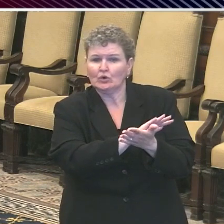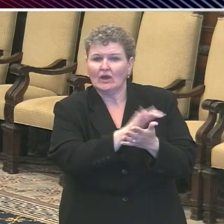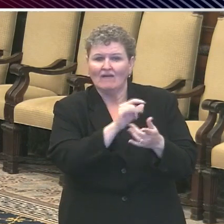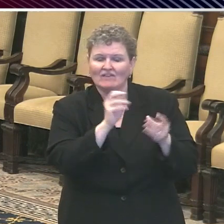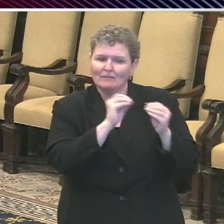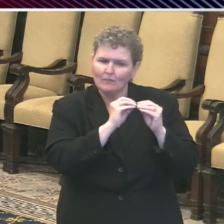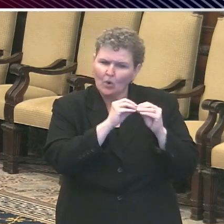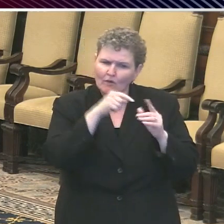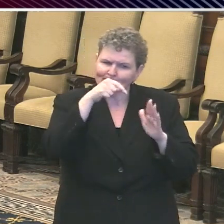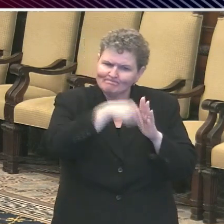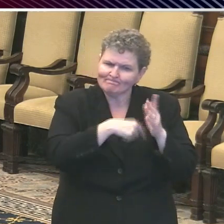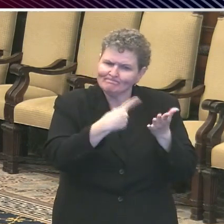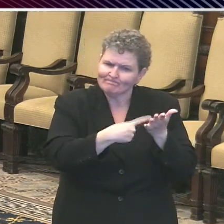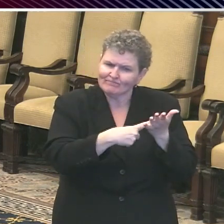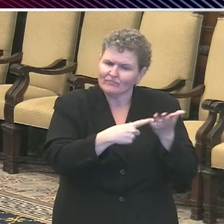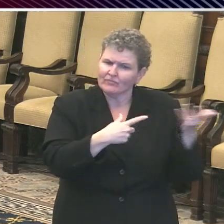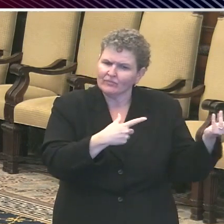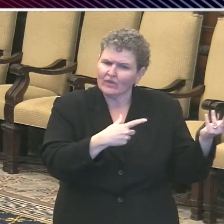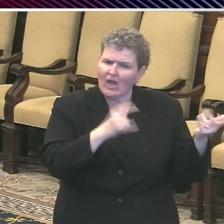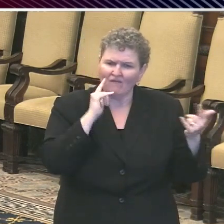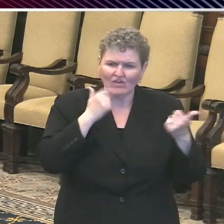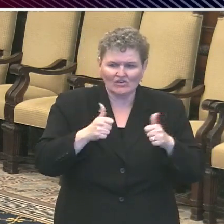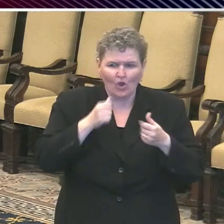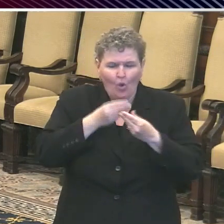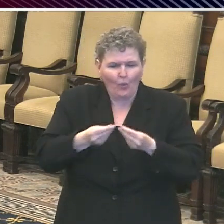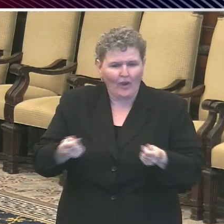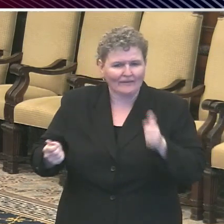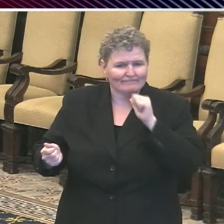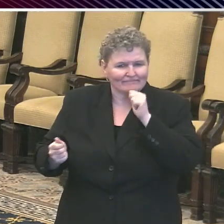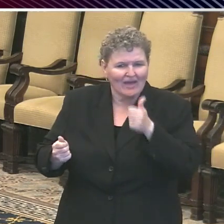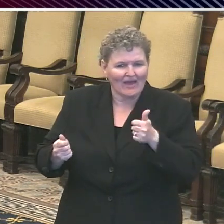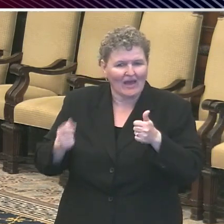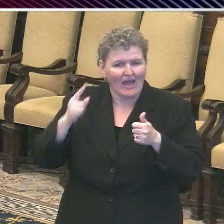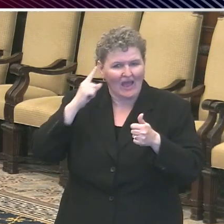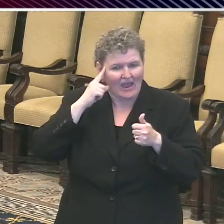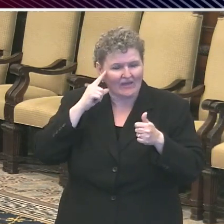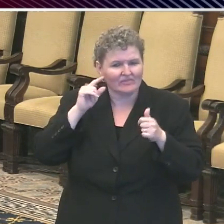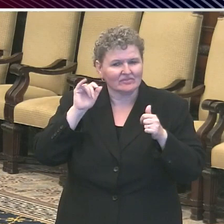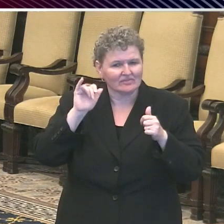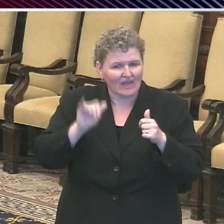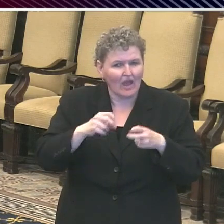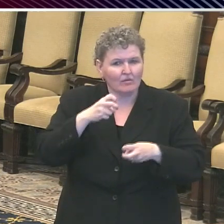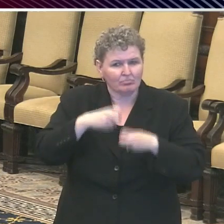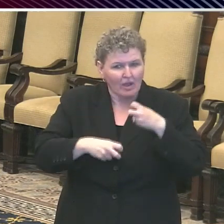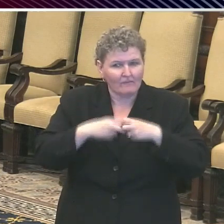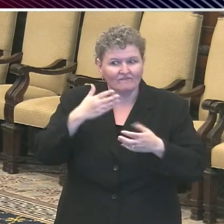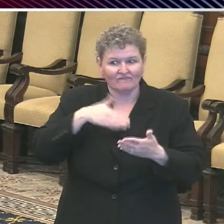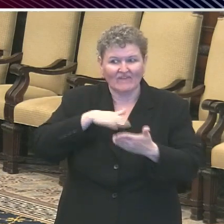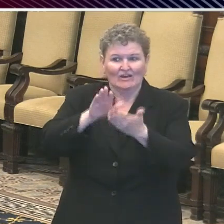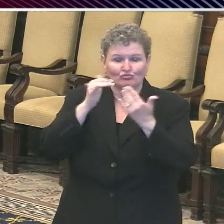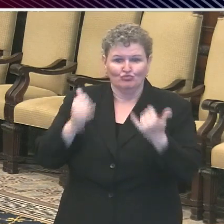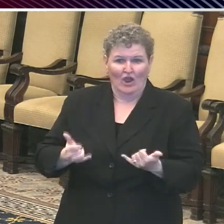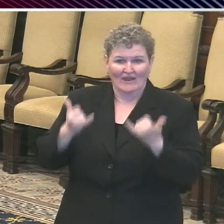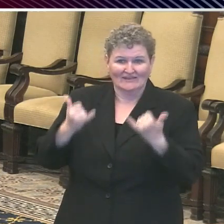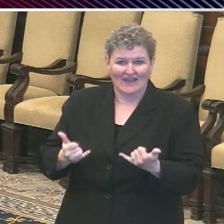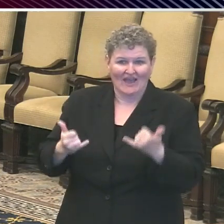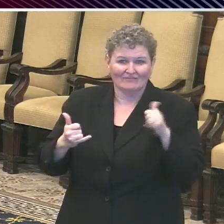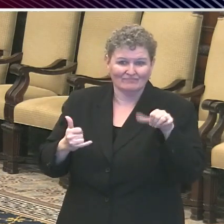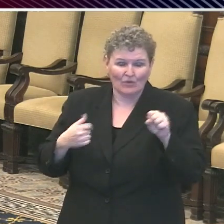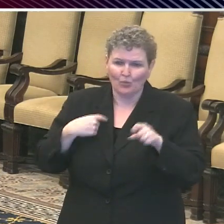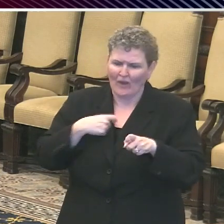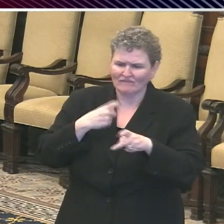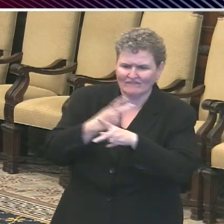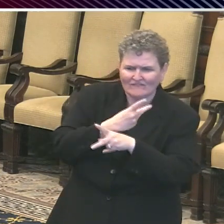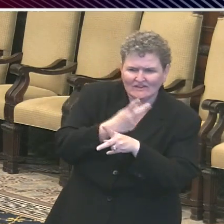make it think like the problem has gone away. The immediate problem has been dealt with. Long term, we have to figure out a